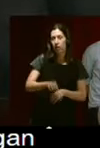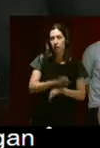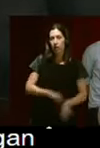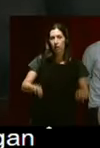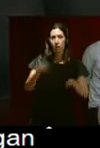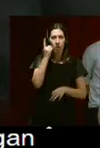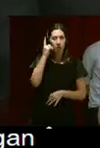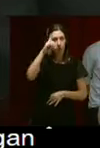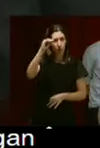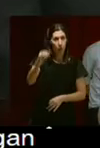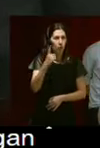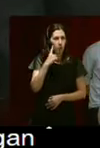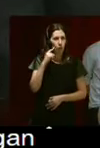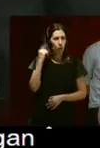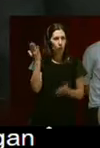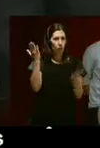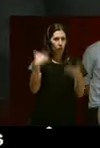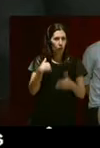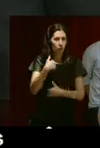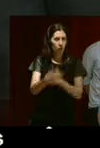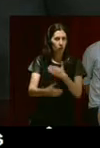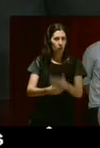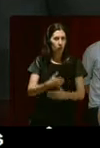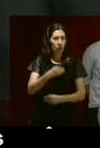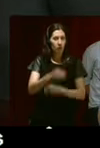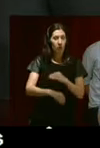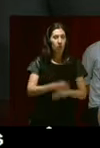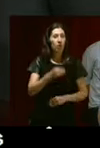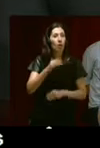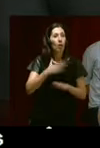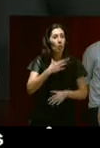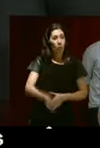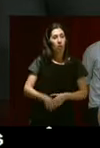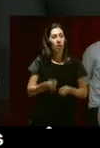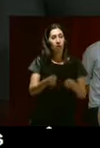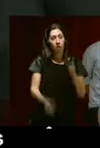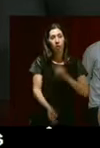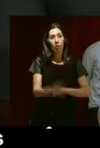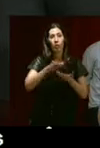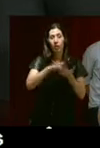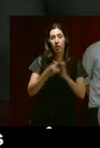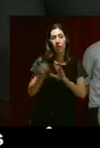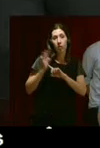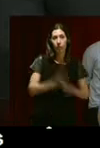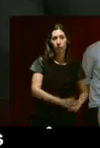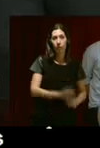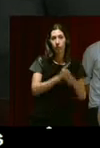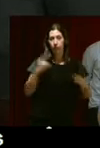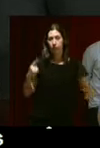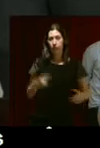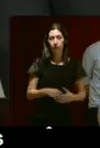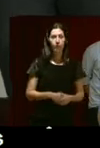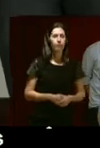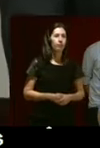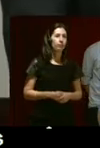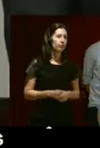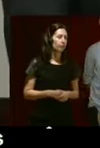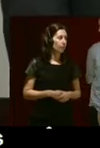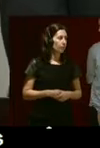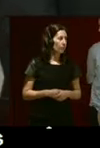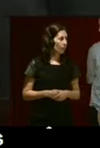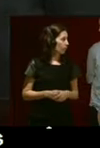have a smartphone or if they don't know how to use it. Otherwise, we would be creating technological exclusion. That's